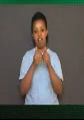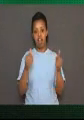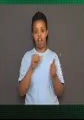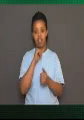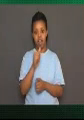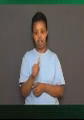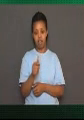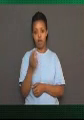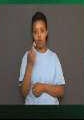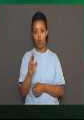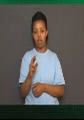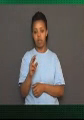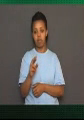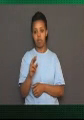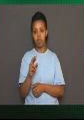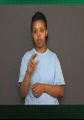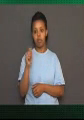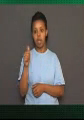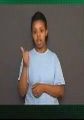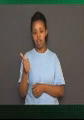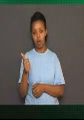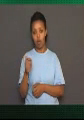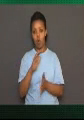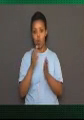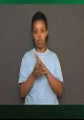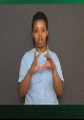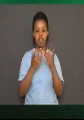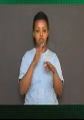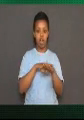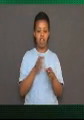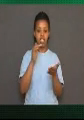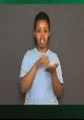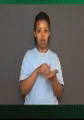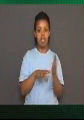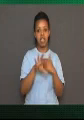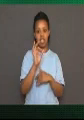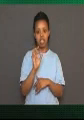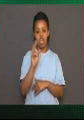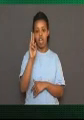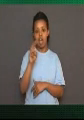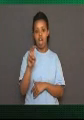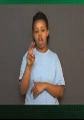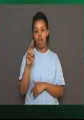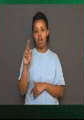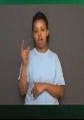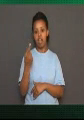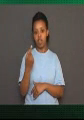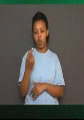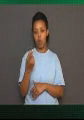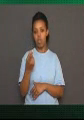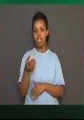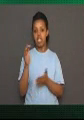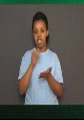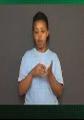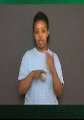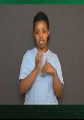is present in full, or part of an extra 21st chromosome is present,